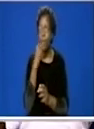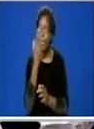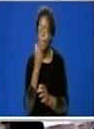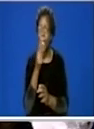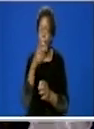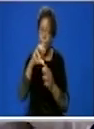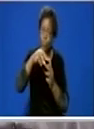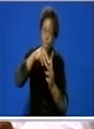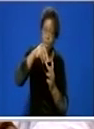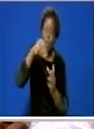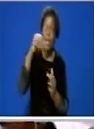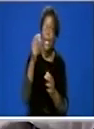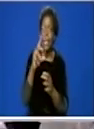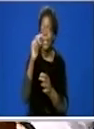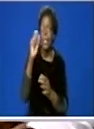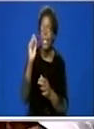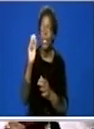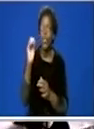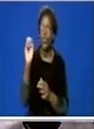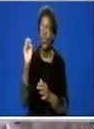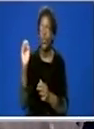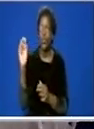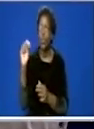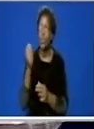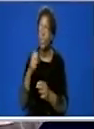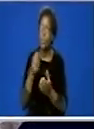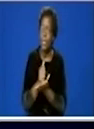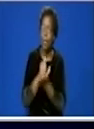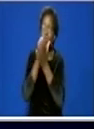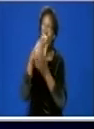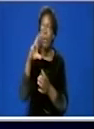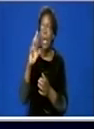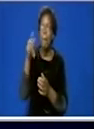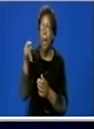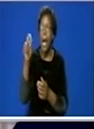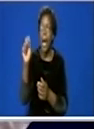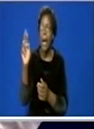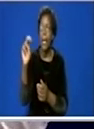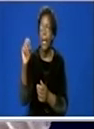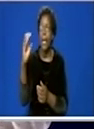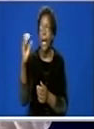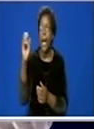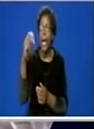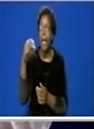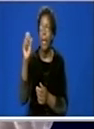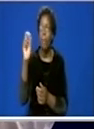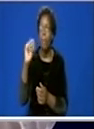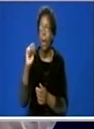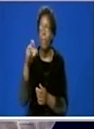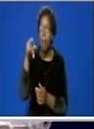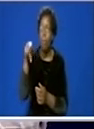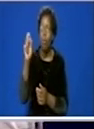the specialized tissues which aid in support, which include the parenchyma, the colenchyma,